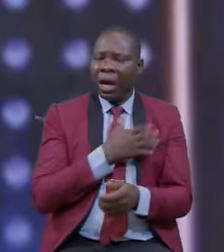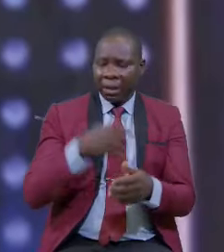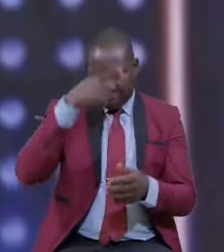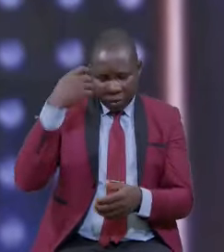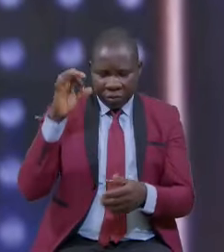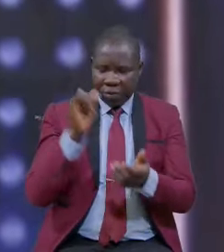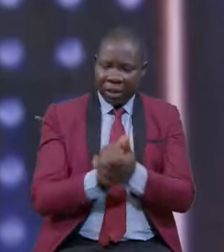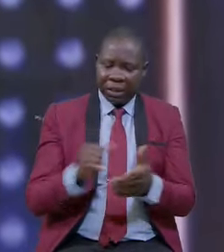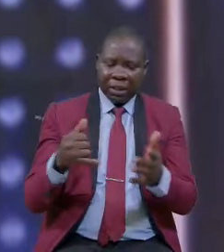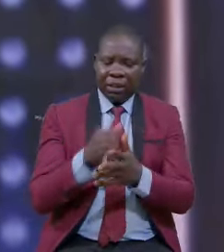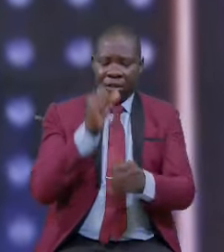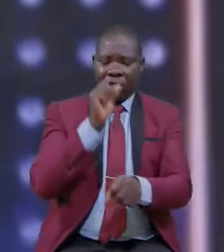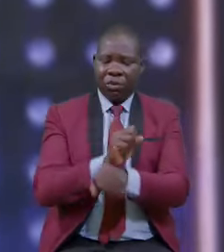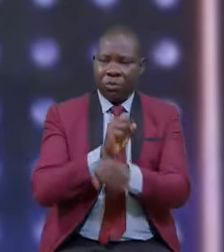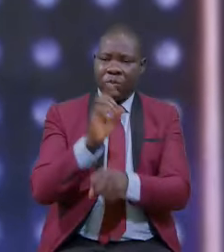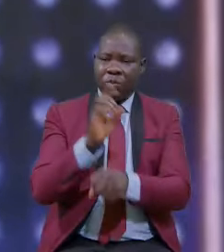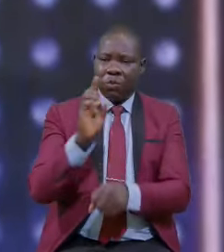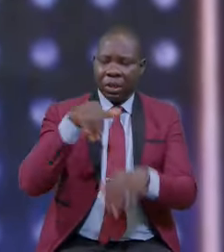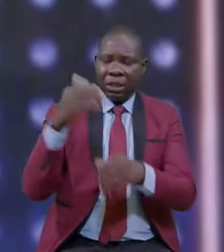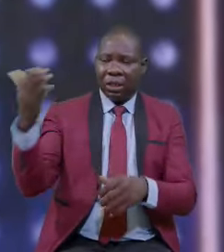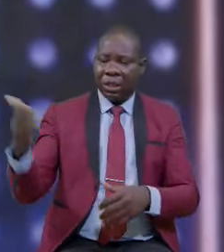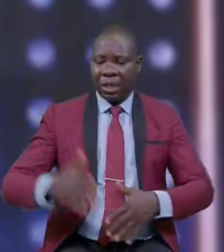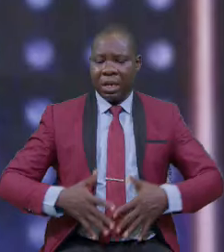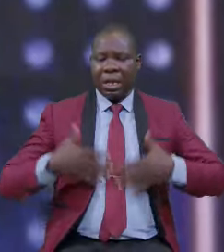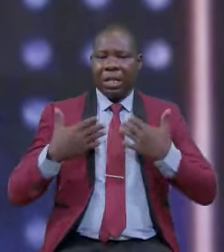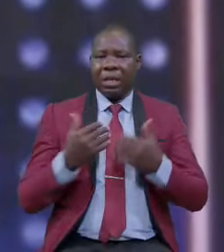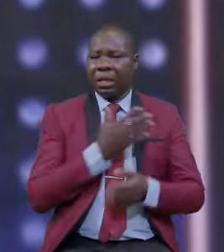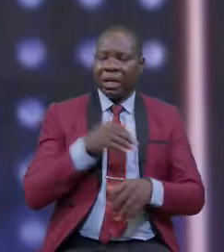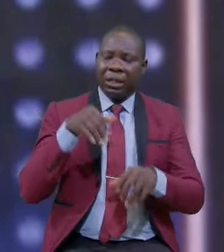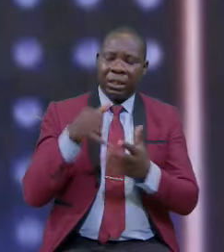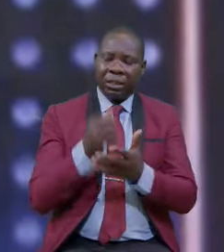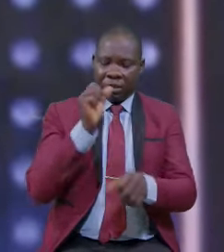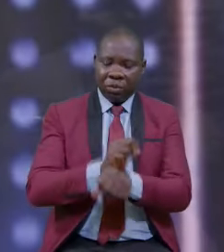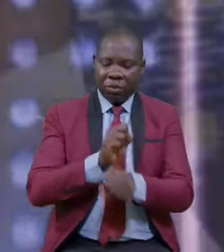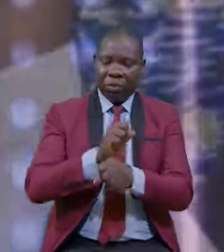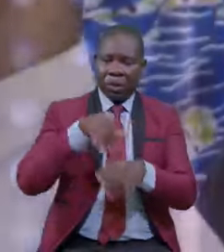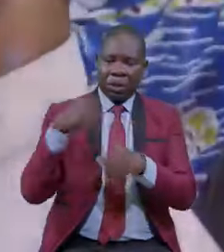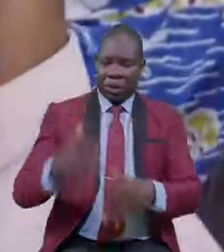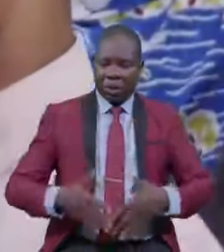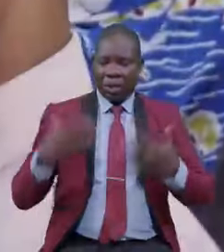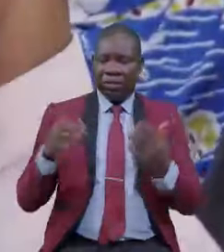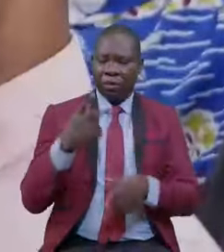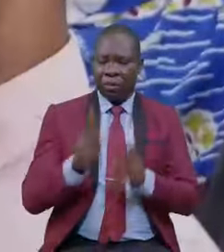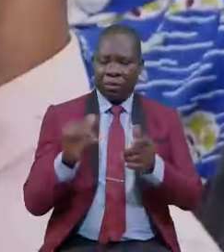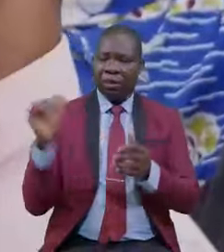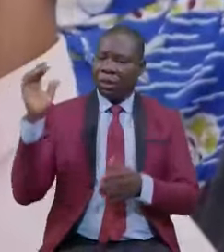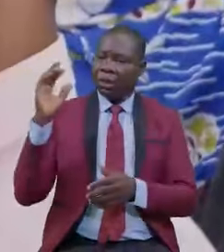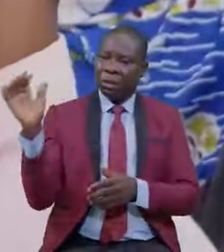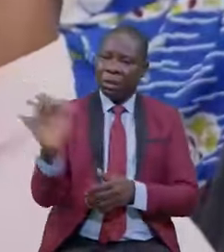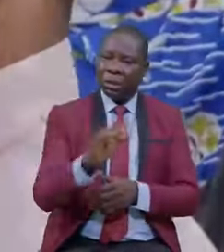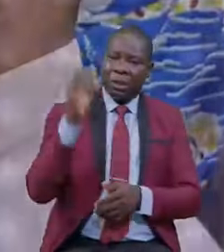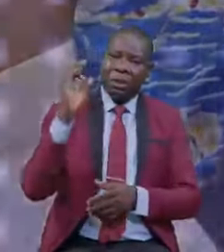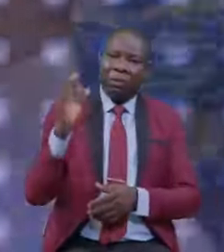it worked in the lives of the people they were preaching to. This word will work in your life. Amen. I